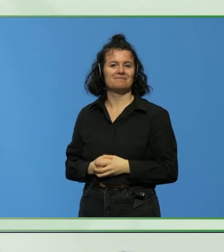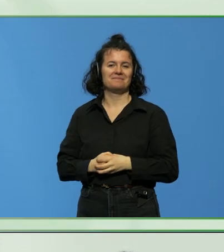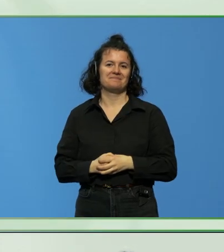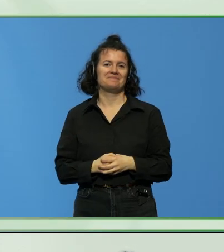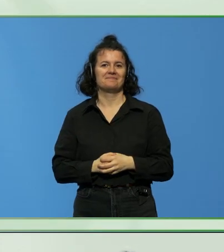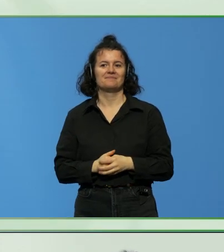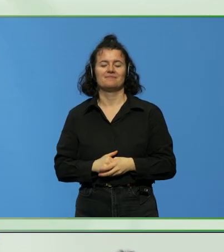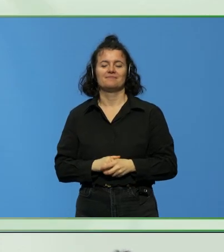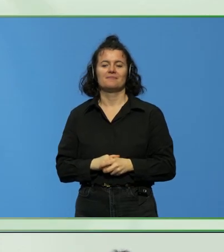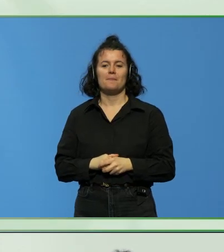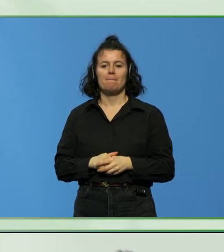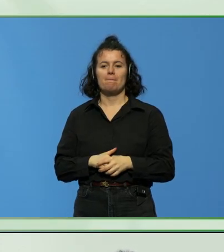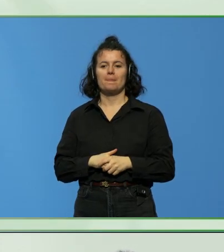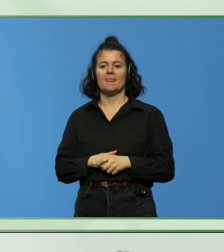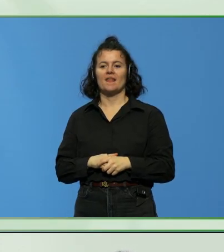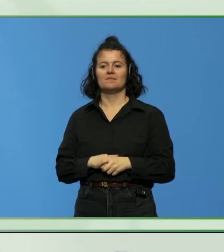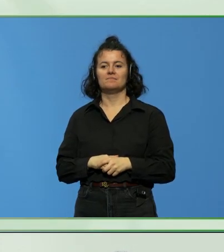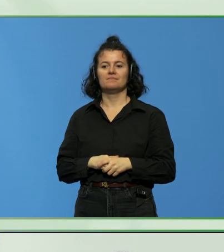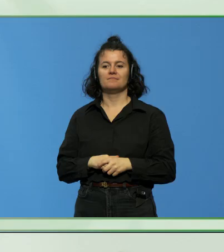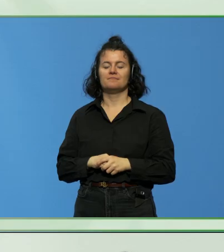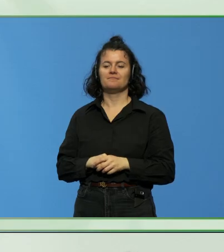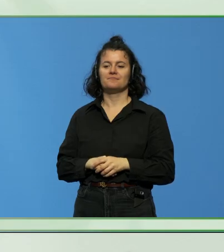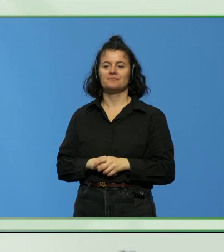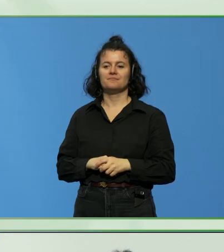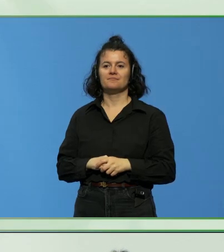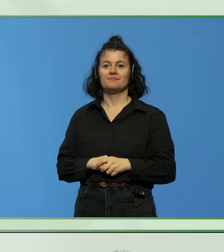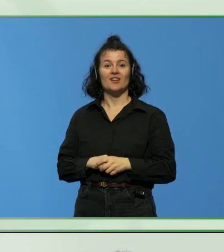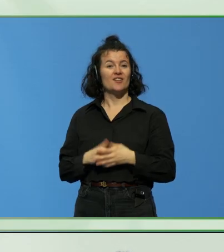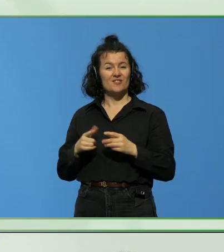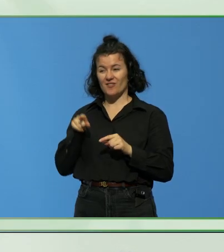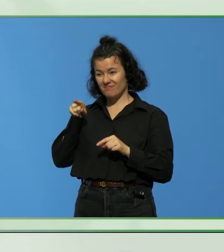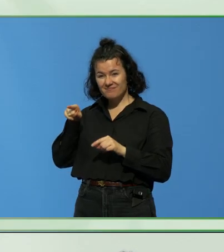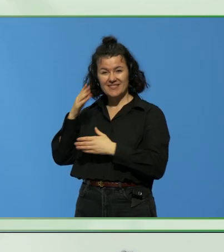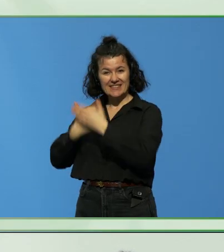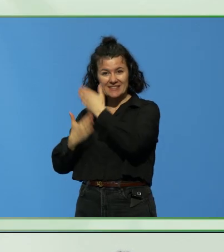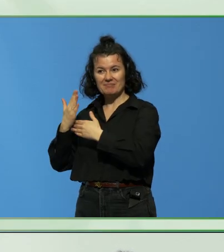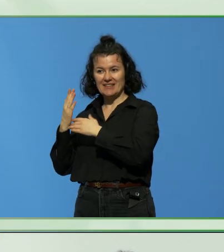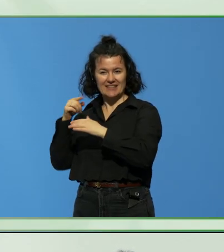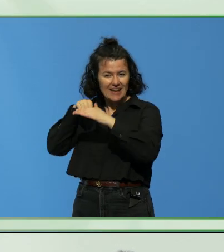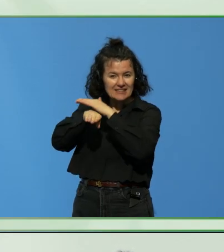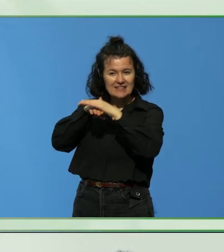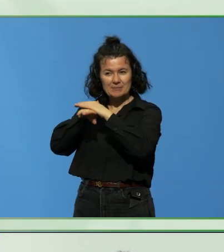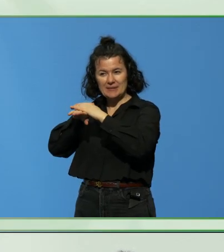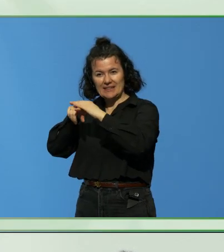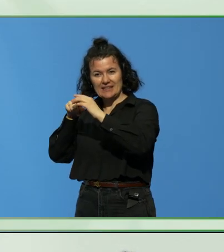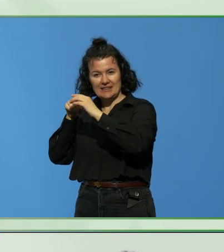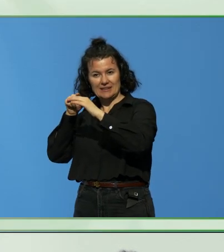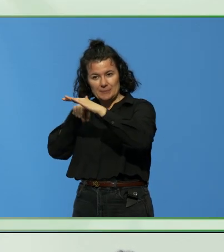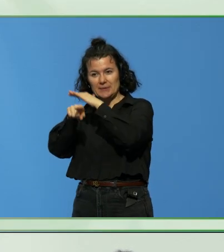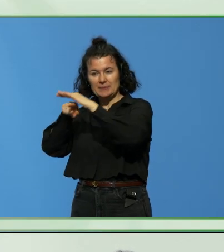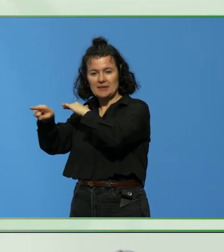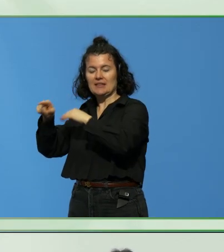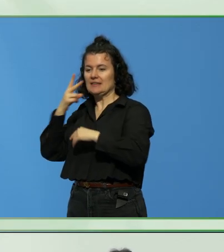The impact was visible and partly measurable. Around